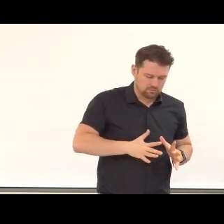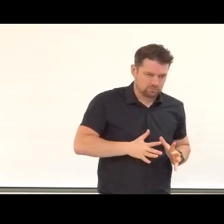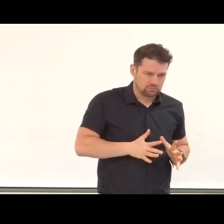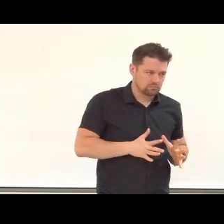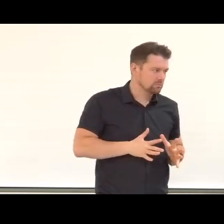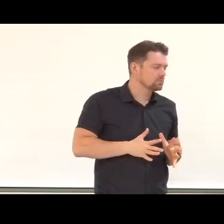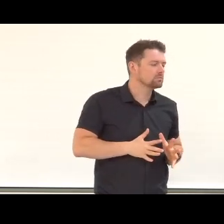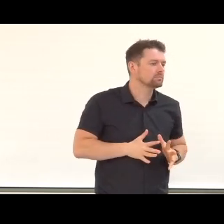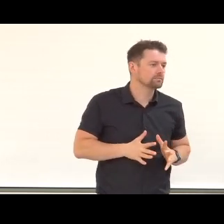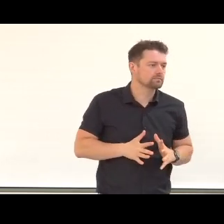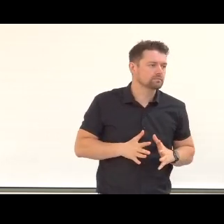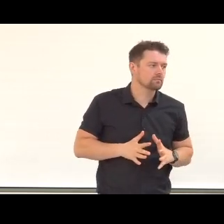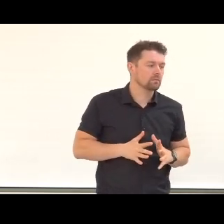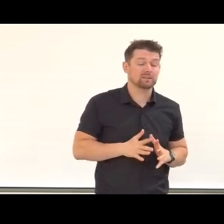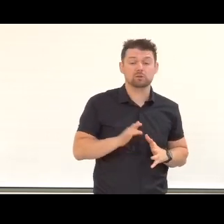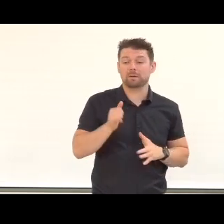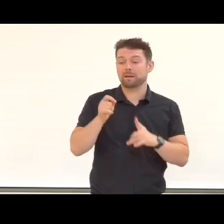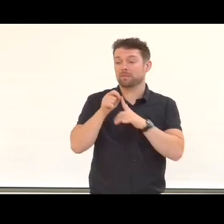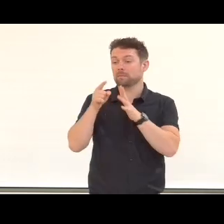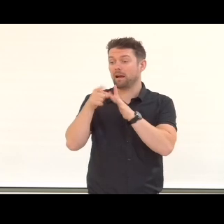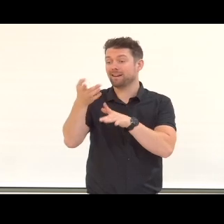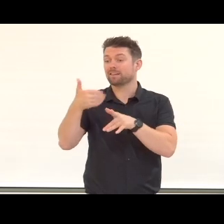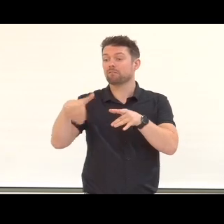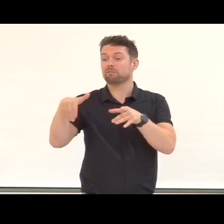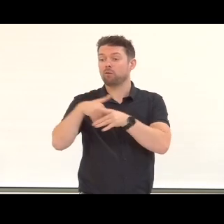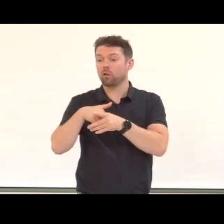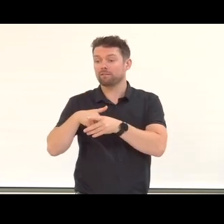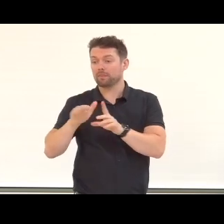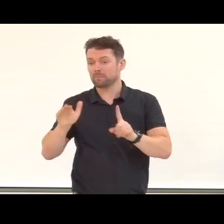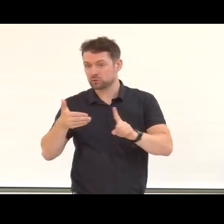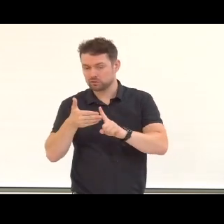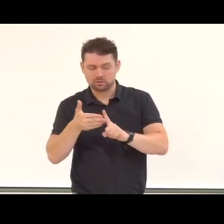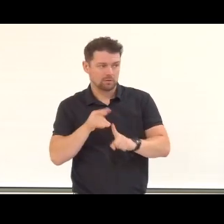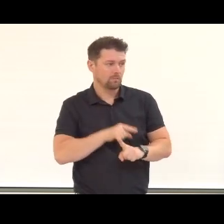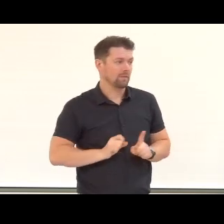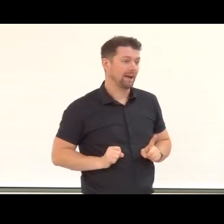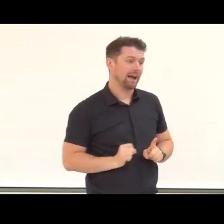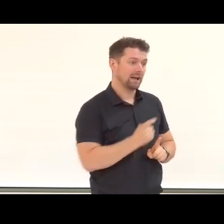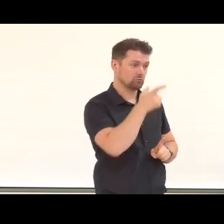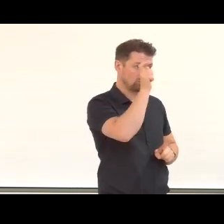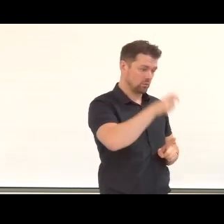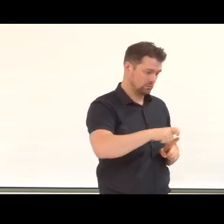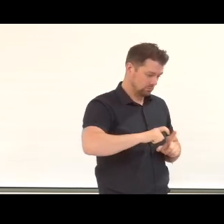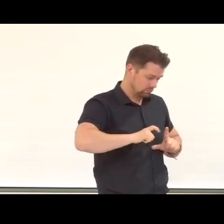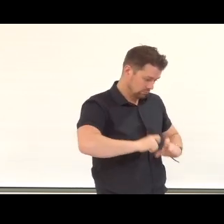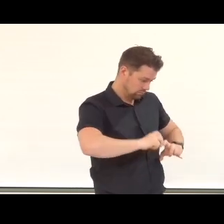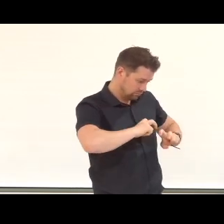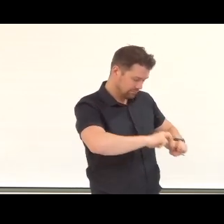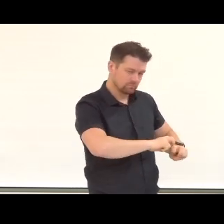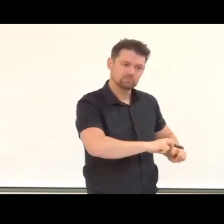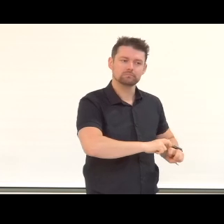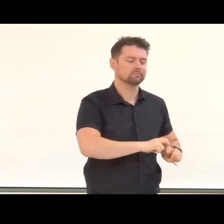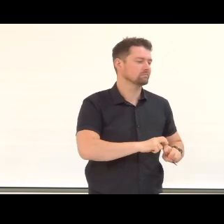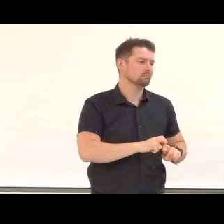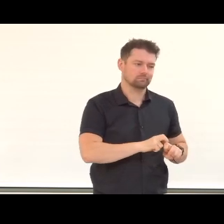proposed. So even though the PI might be part of the mission, the astronaut or analog astronaut conducting it will likely not be.